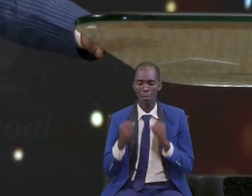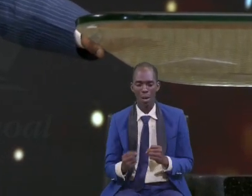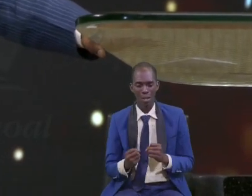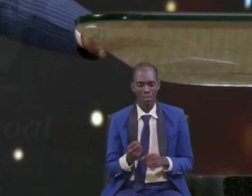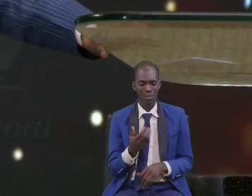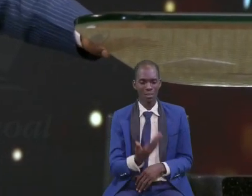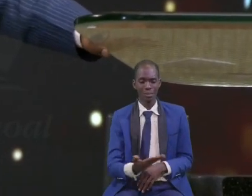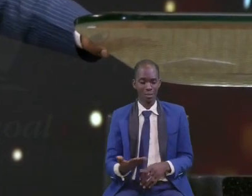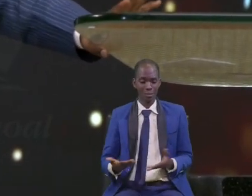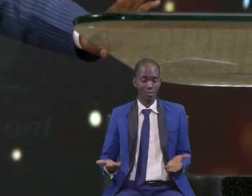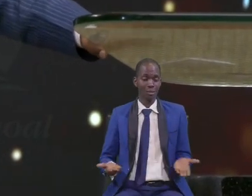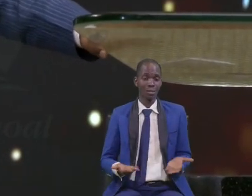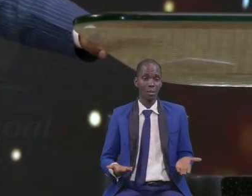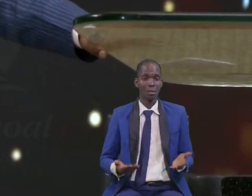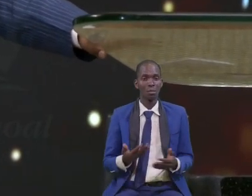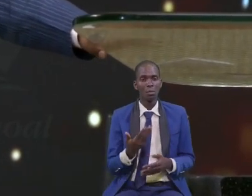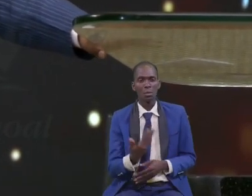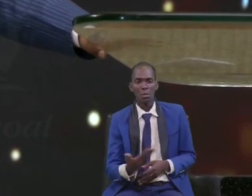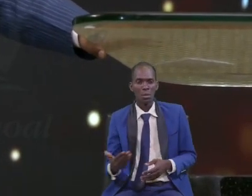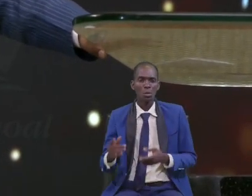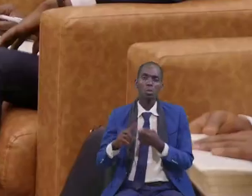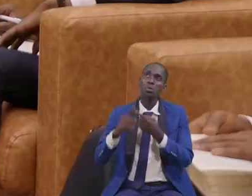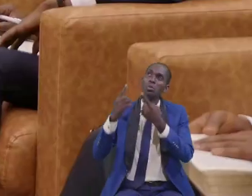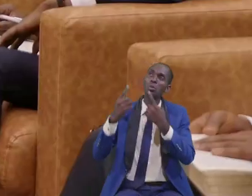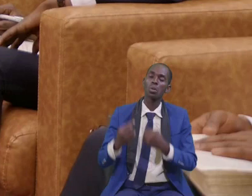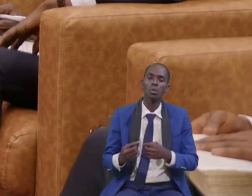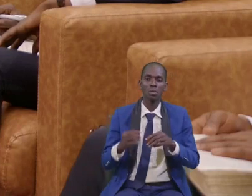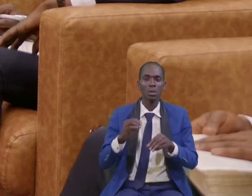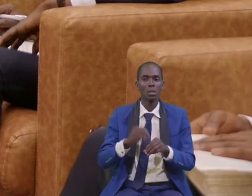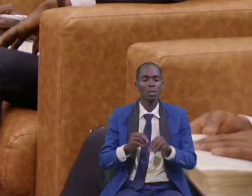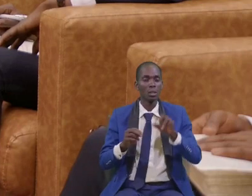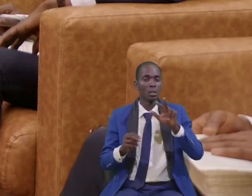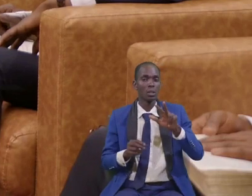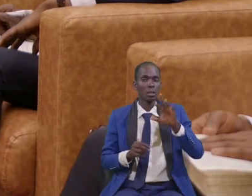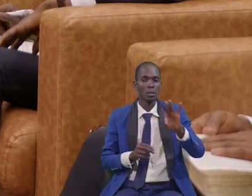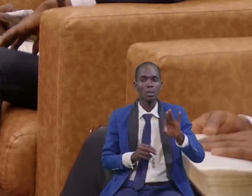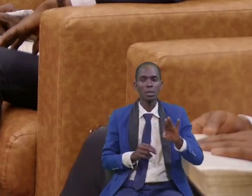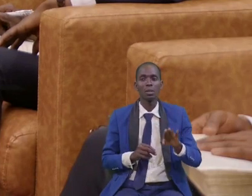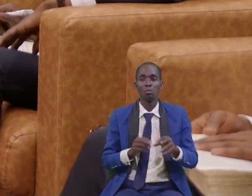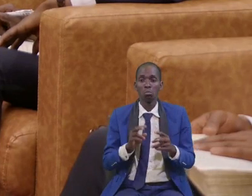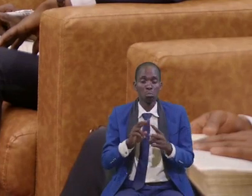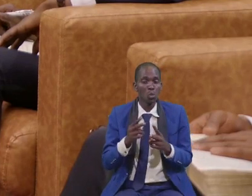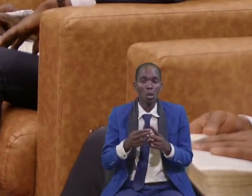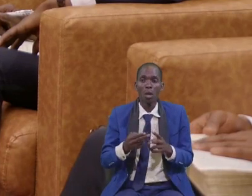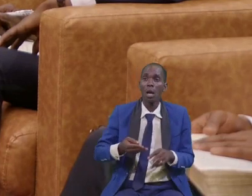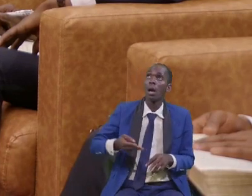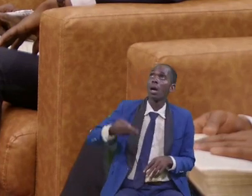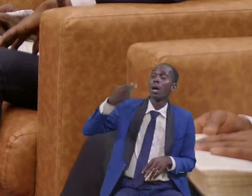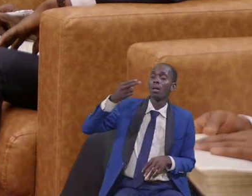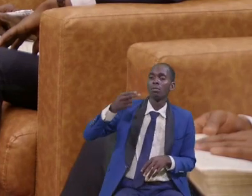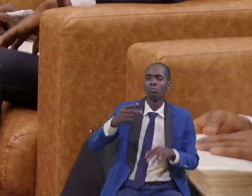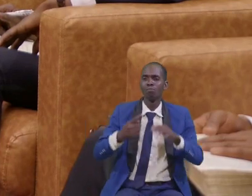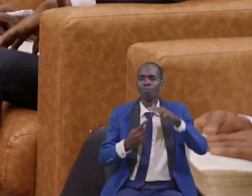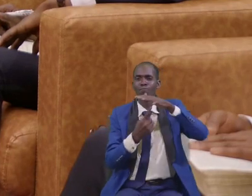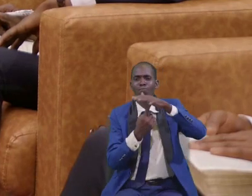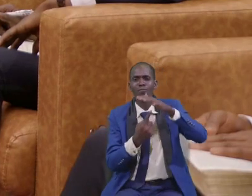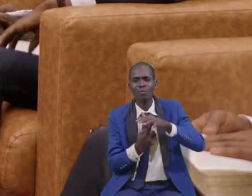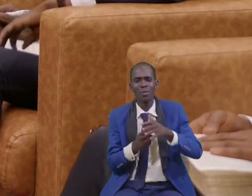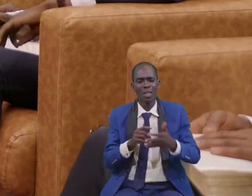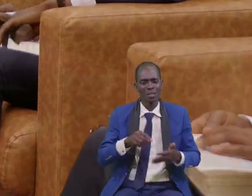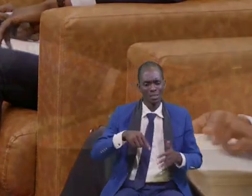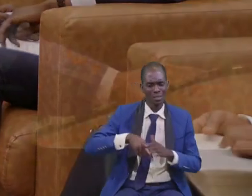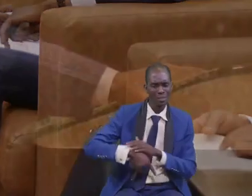things present, nor things to come. Verse 39, it says, nor height, nor depth, nor any